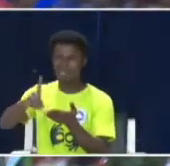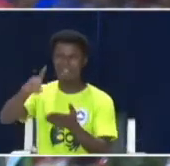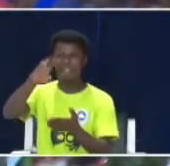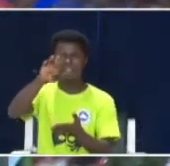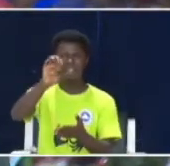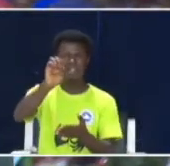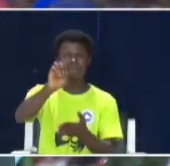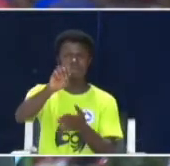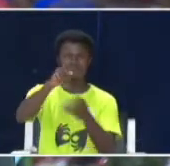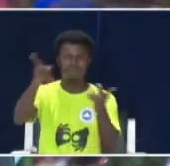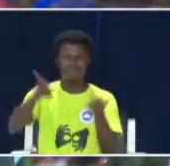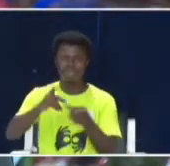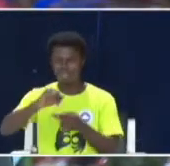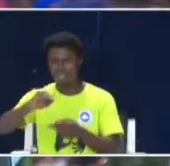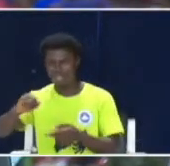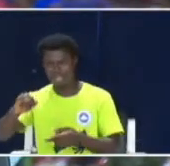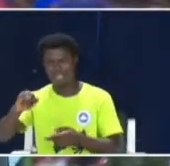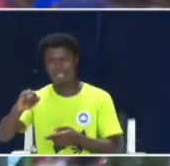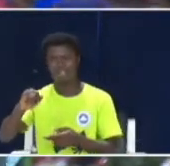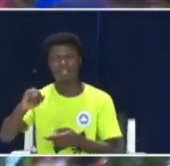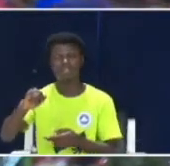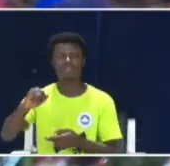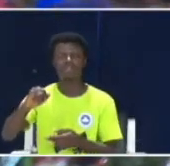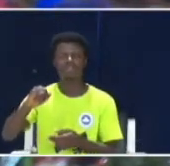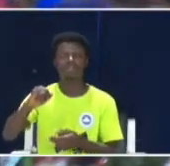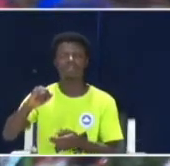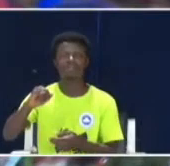repositioning was in Luke